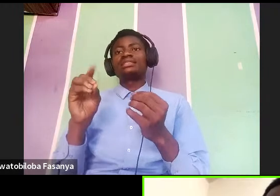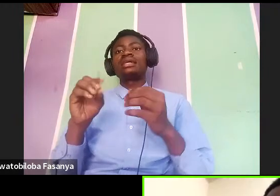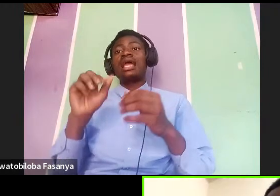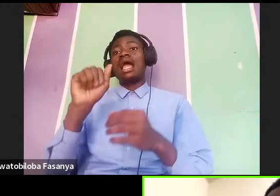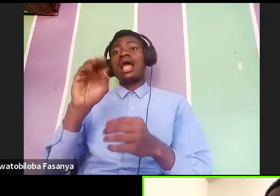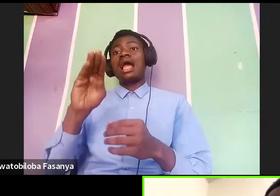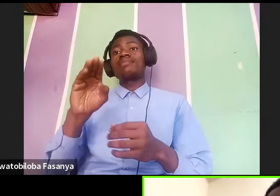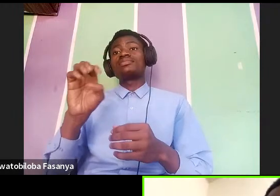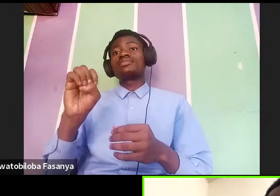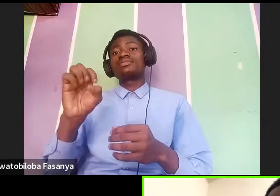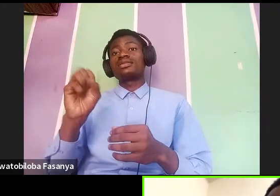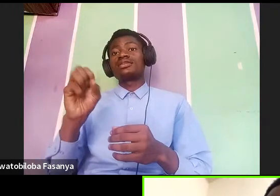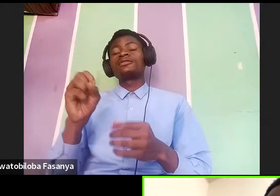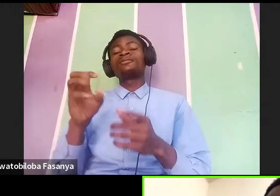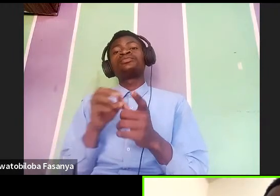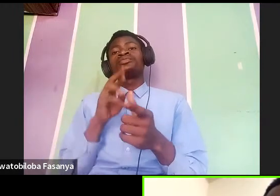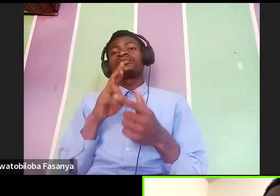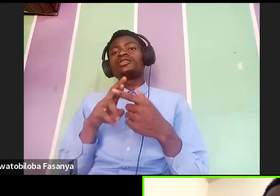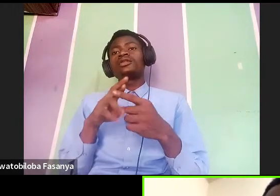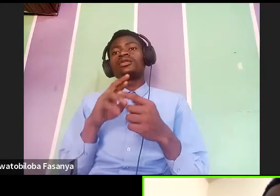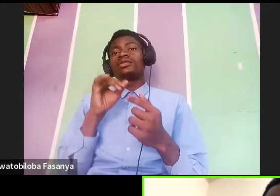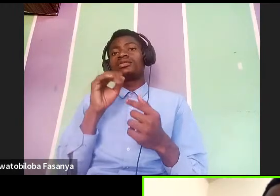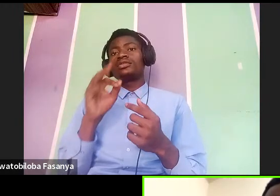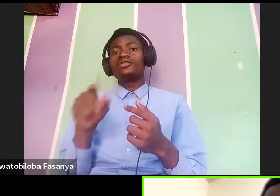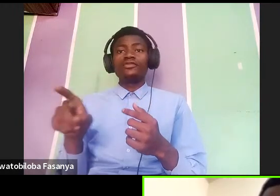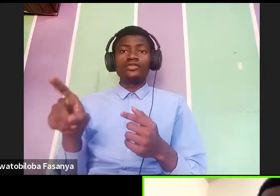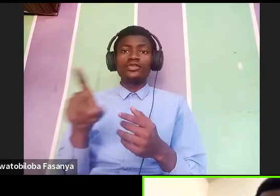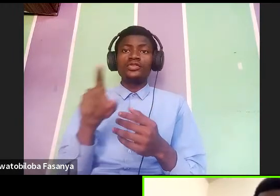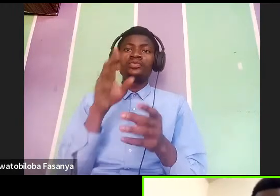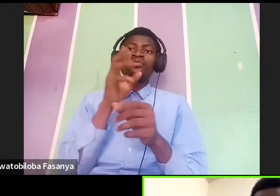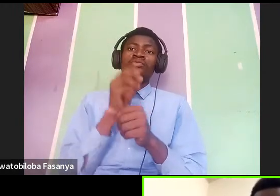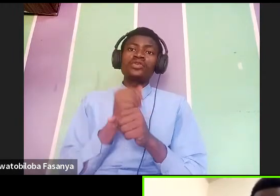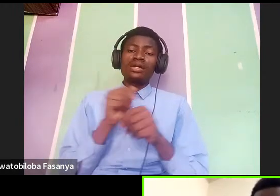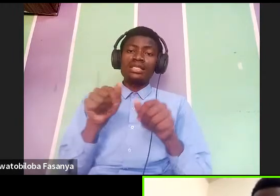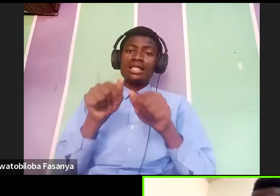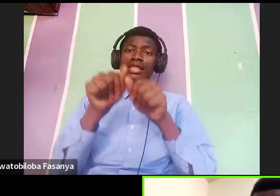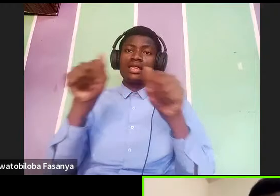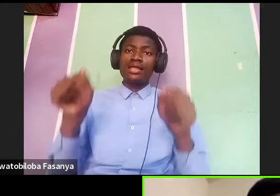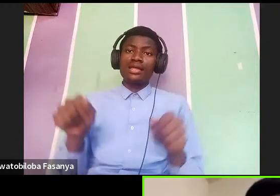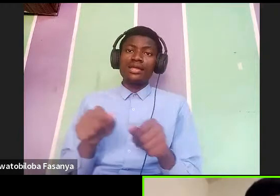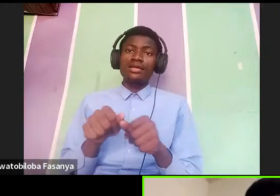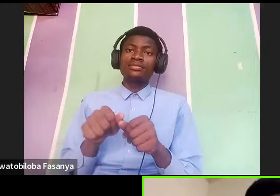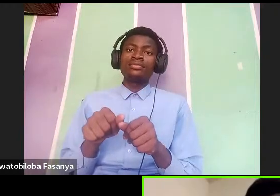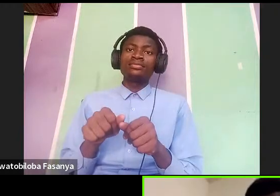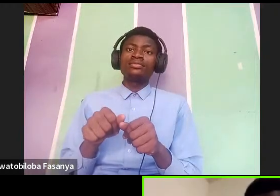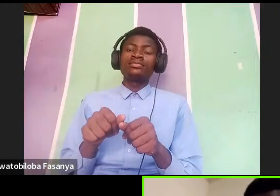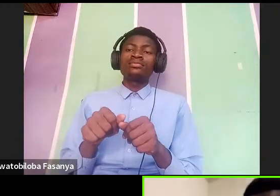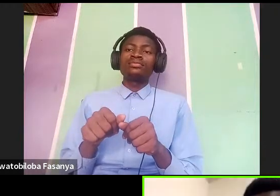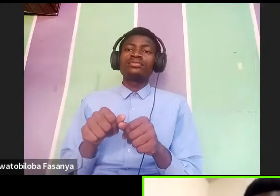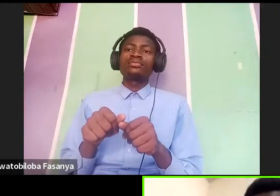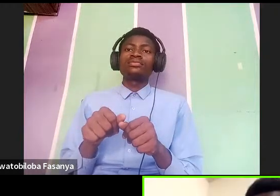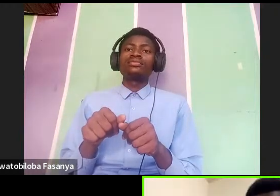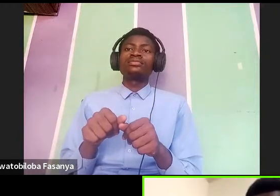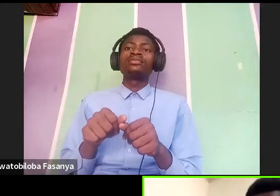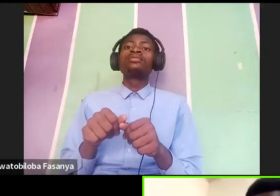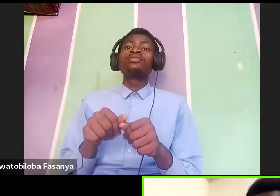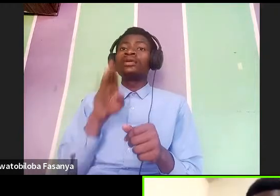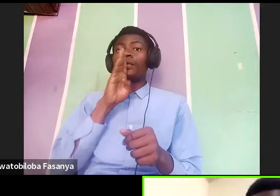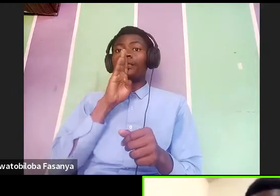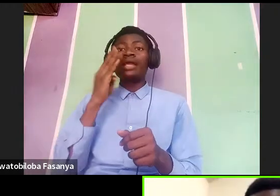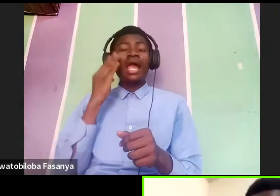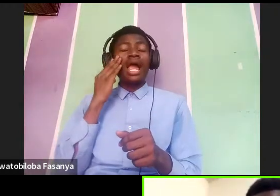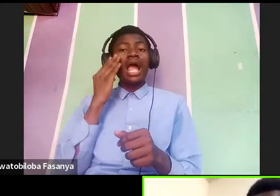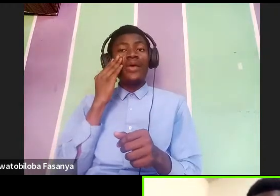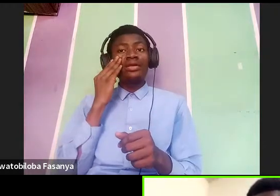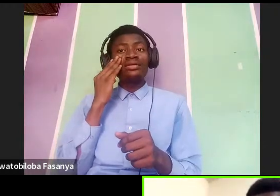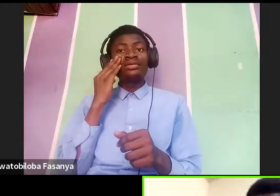got if you've got an area, and be aware that